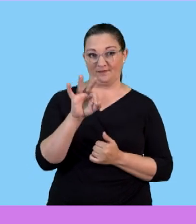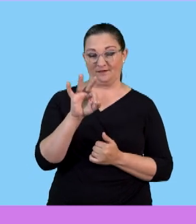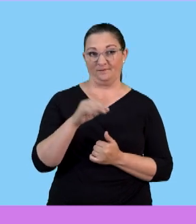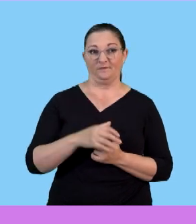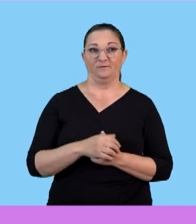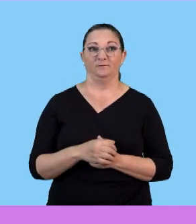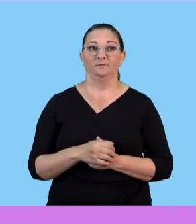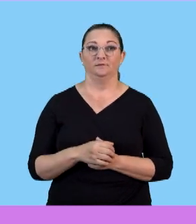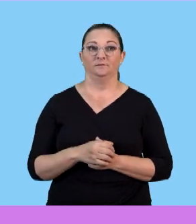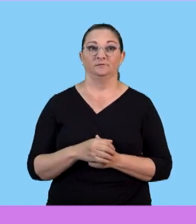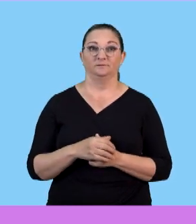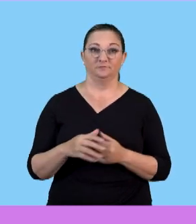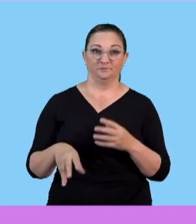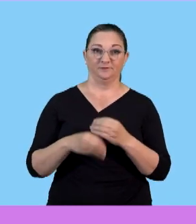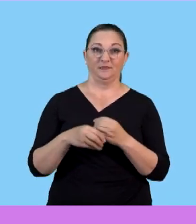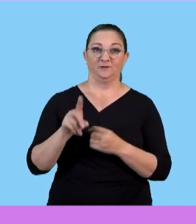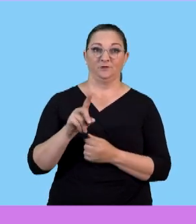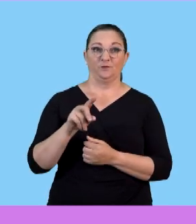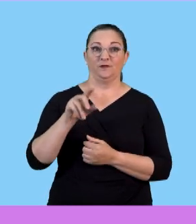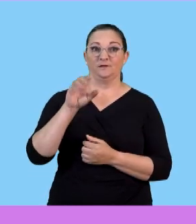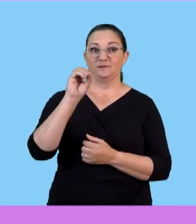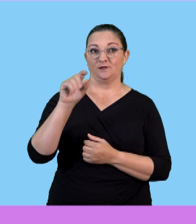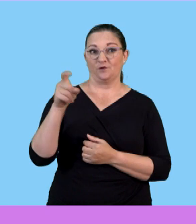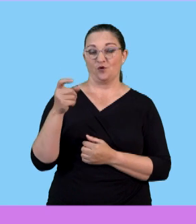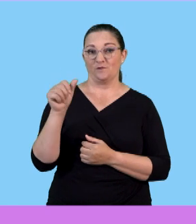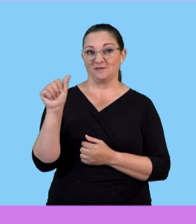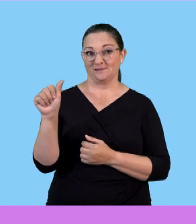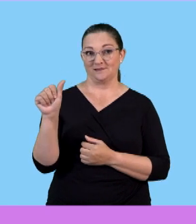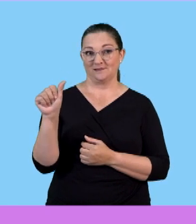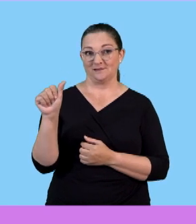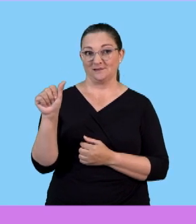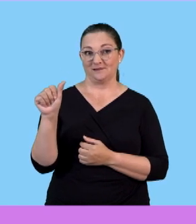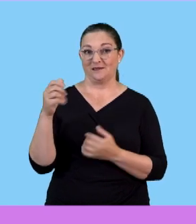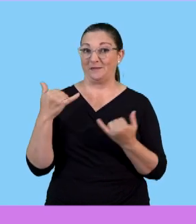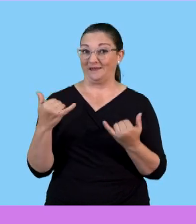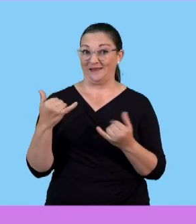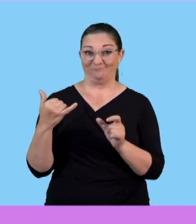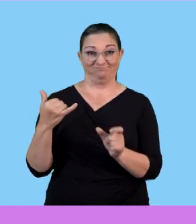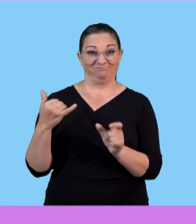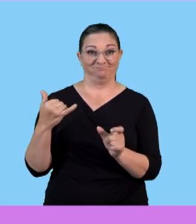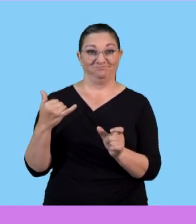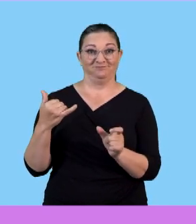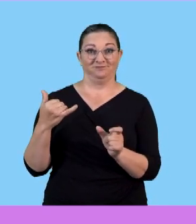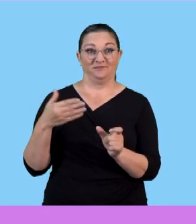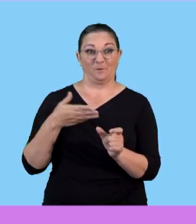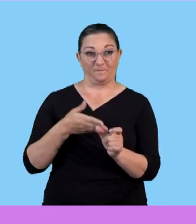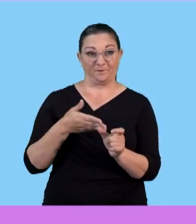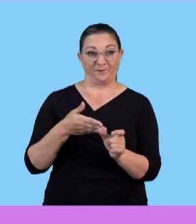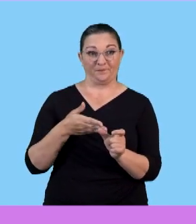0,3 plus 0,6, and now we are